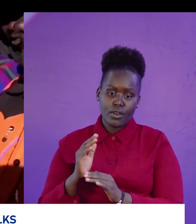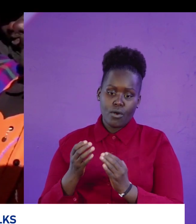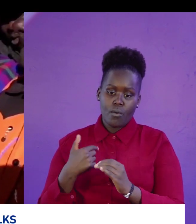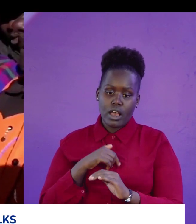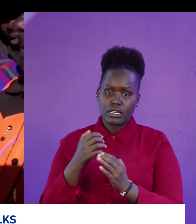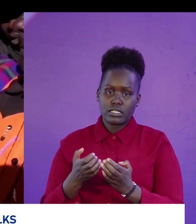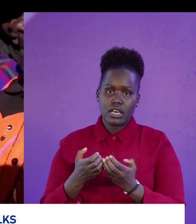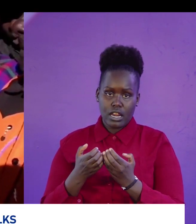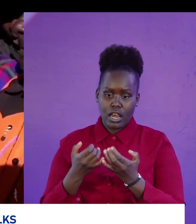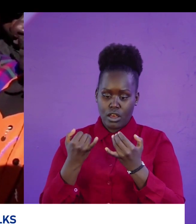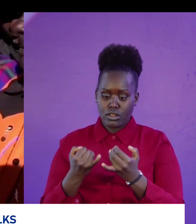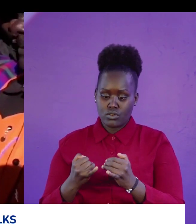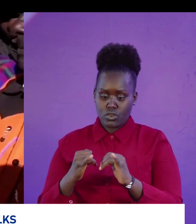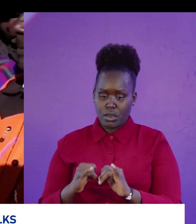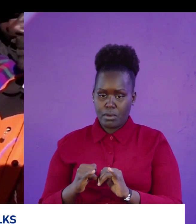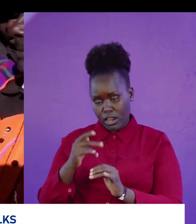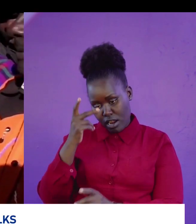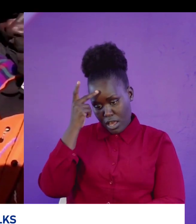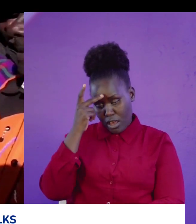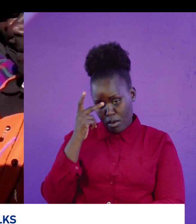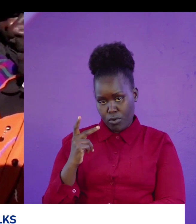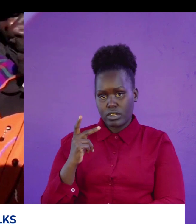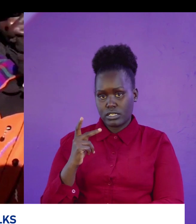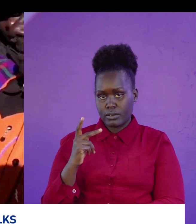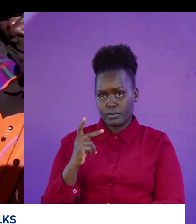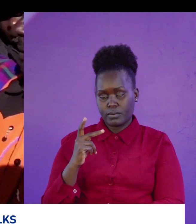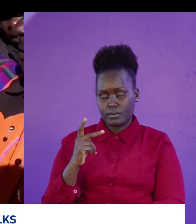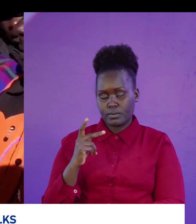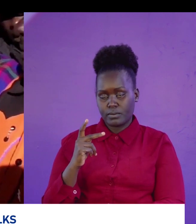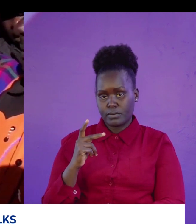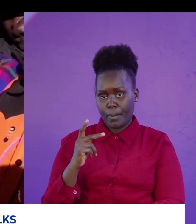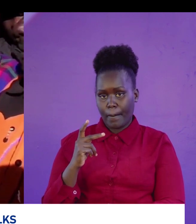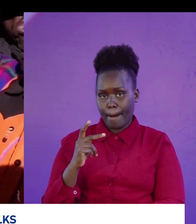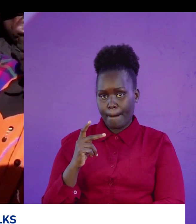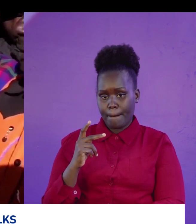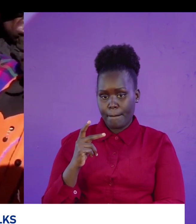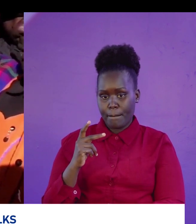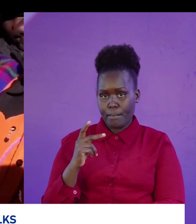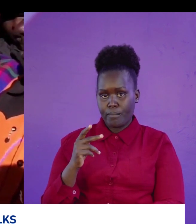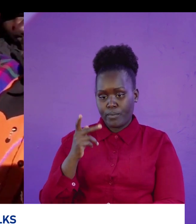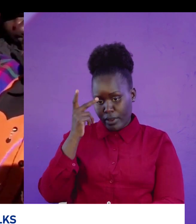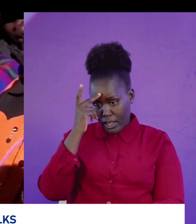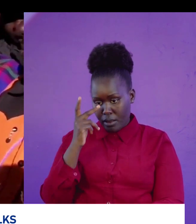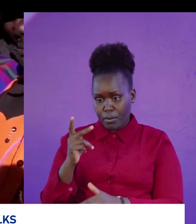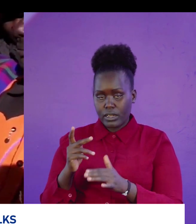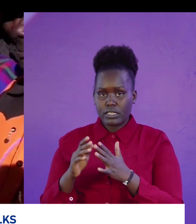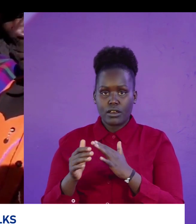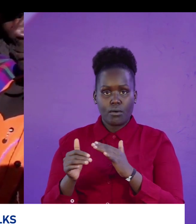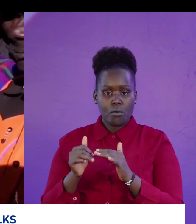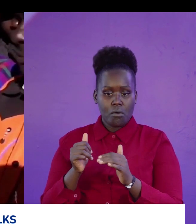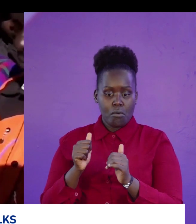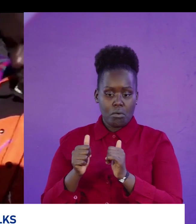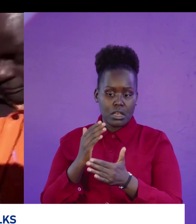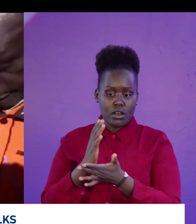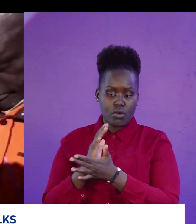to emulate the policies and the policies that indeed save